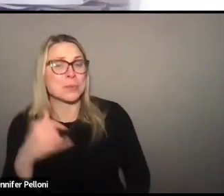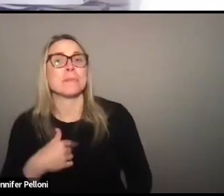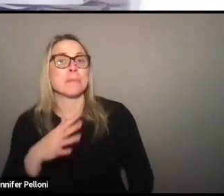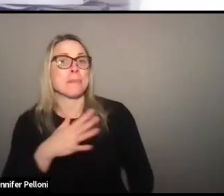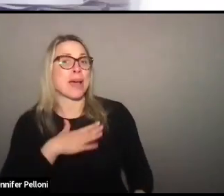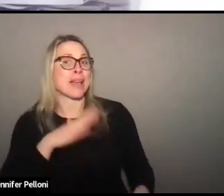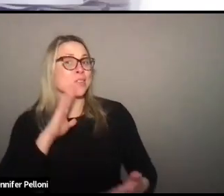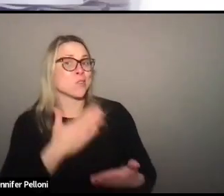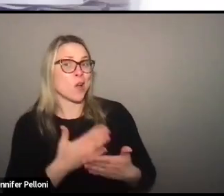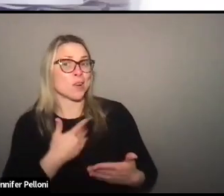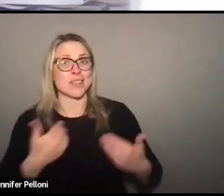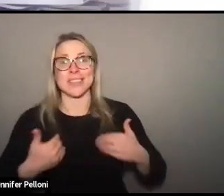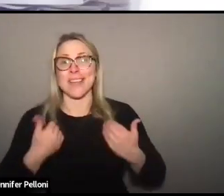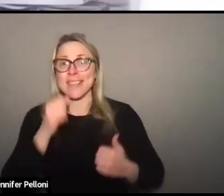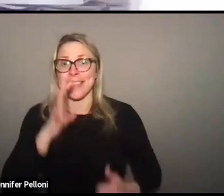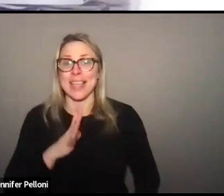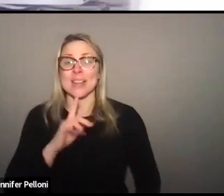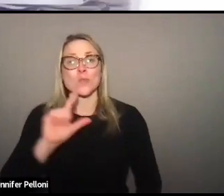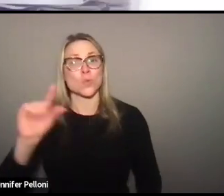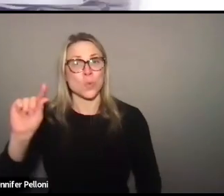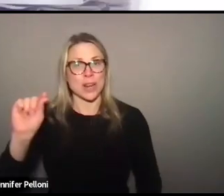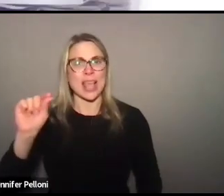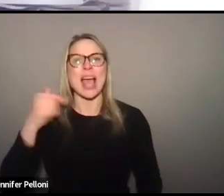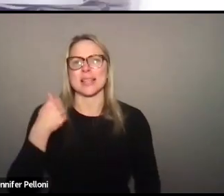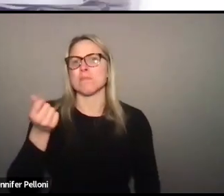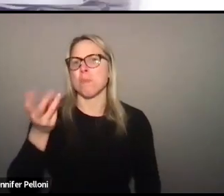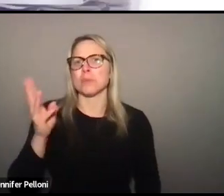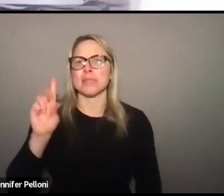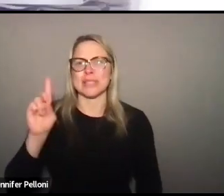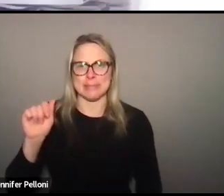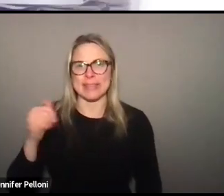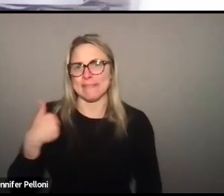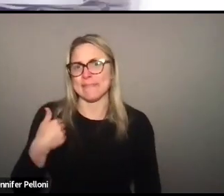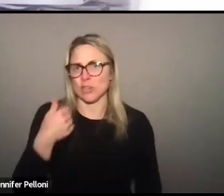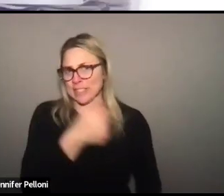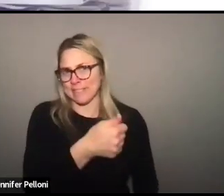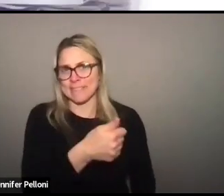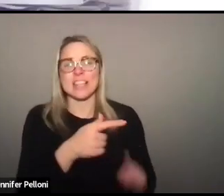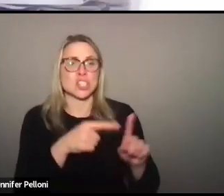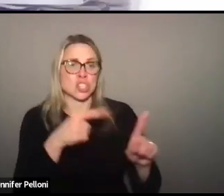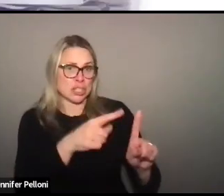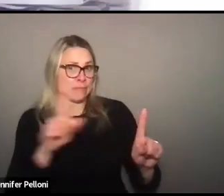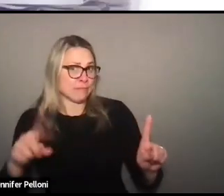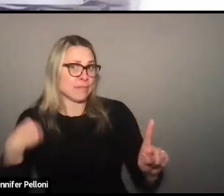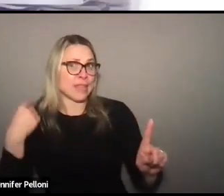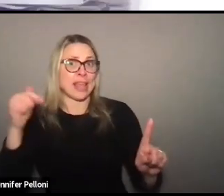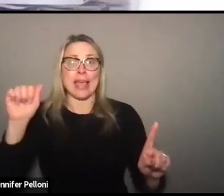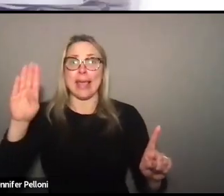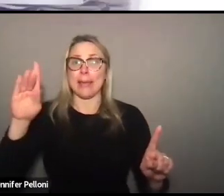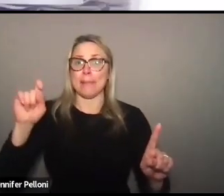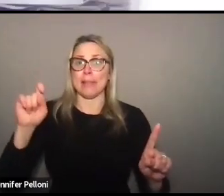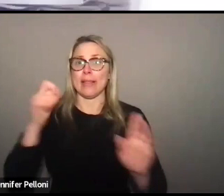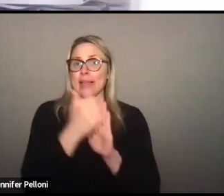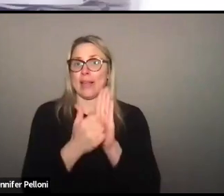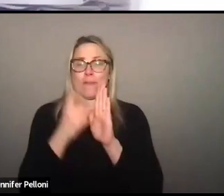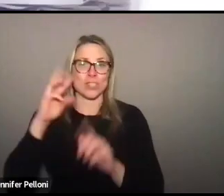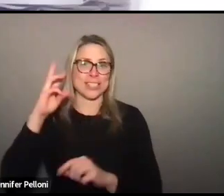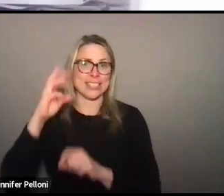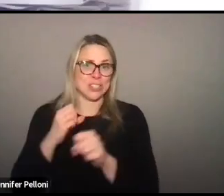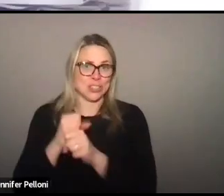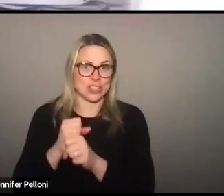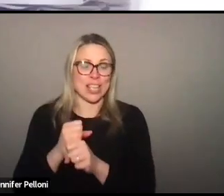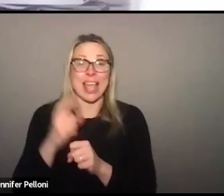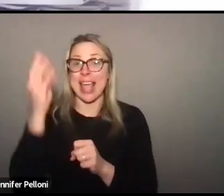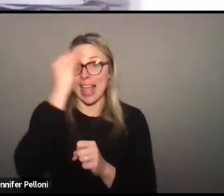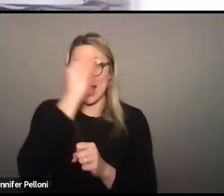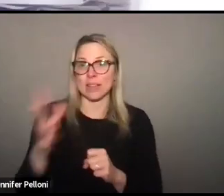She's 20 years old, has multiple disabilities, and she has had an ABLE account for the last 6 years. And I share